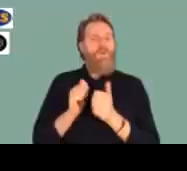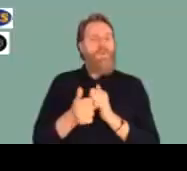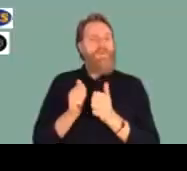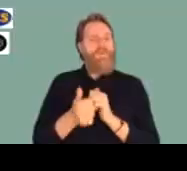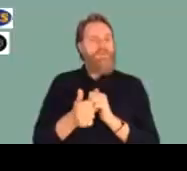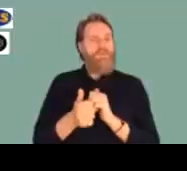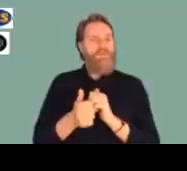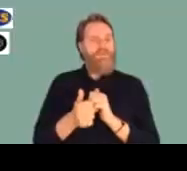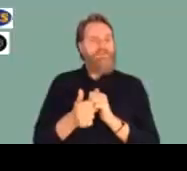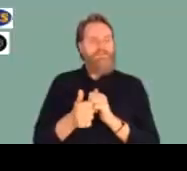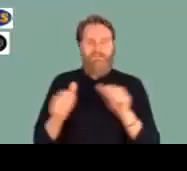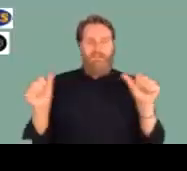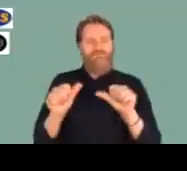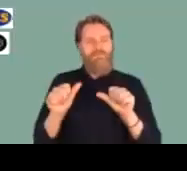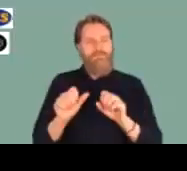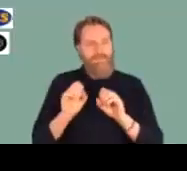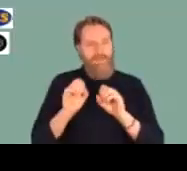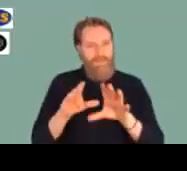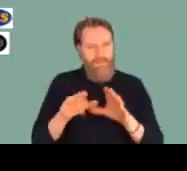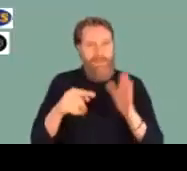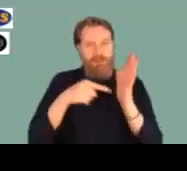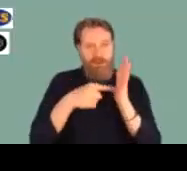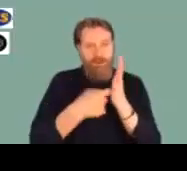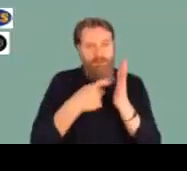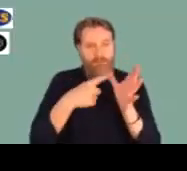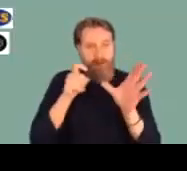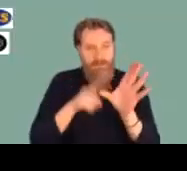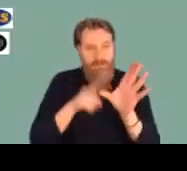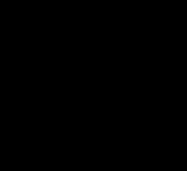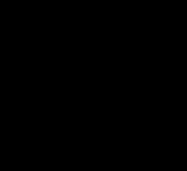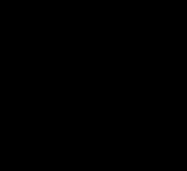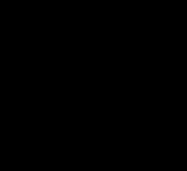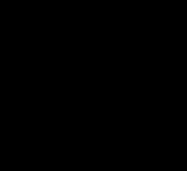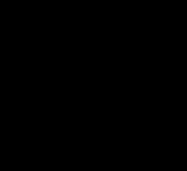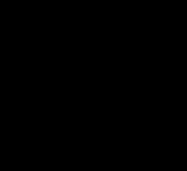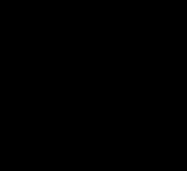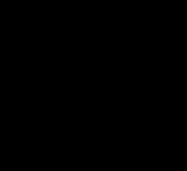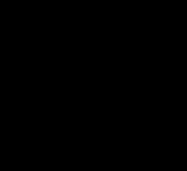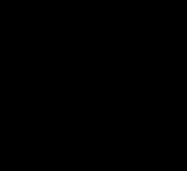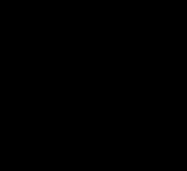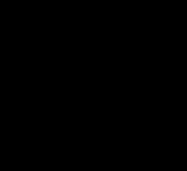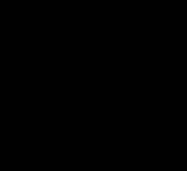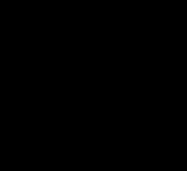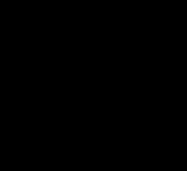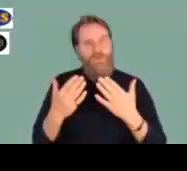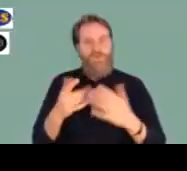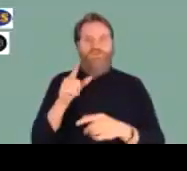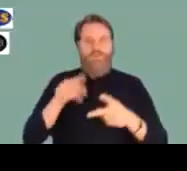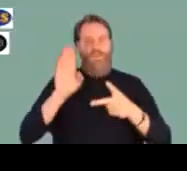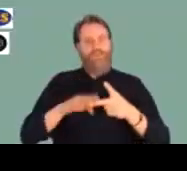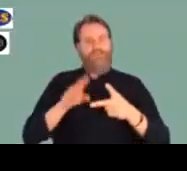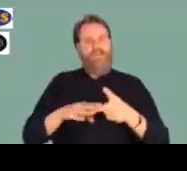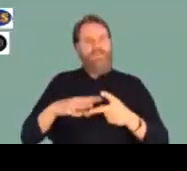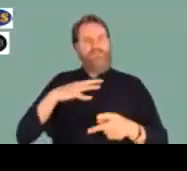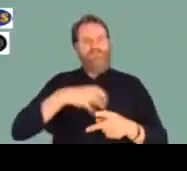just going to say briefly to Tracy Hilton, just to say hello and thank you to everybody who's the Vice Chair of PCS Black Members